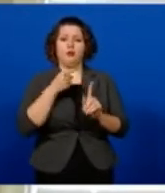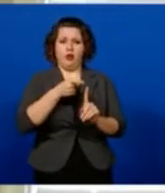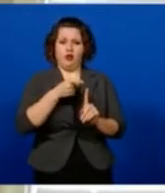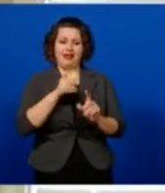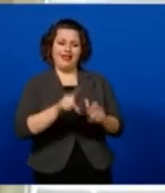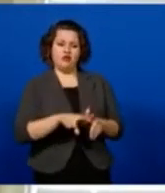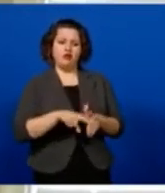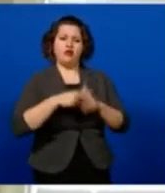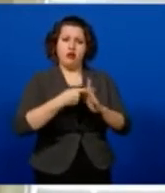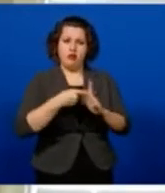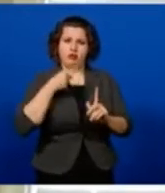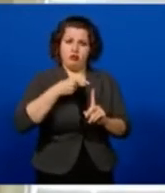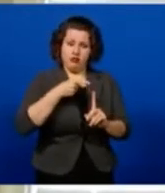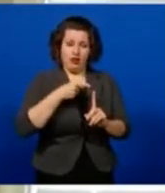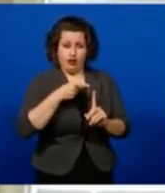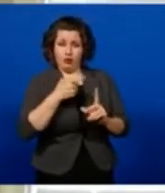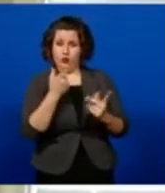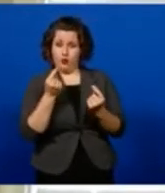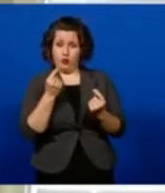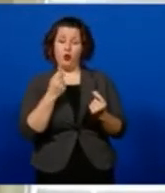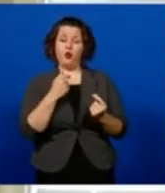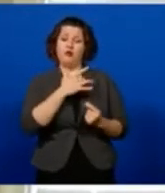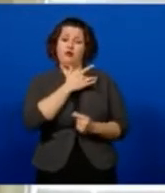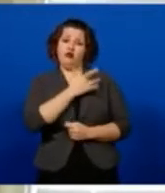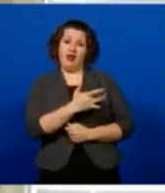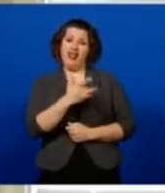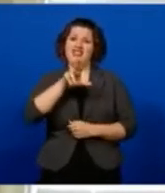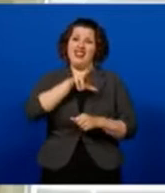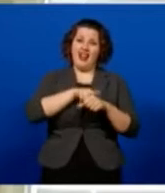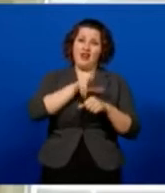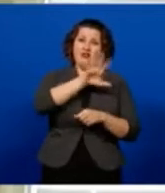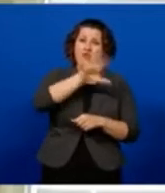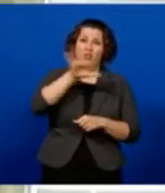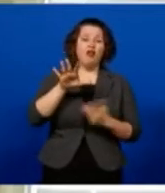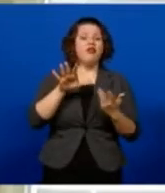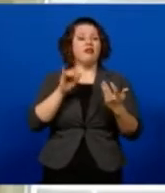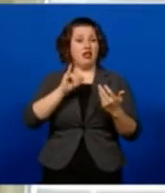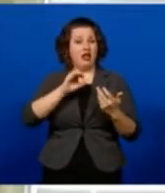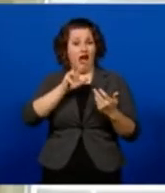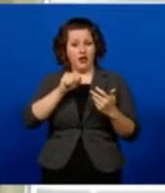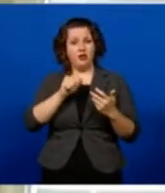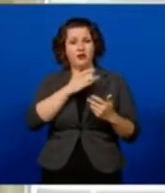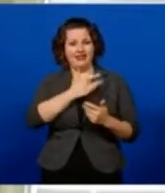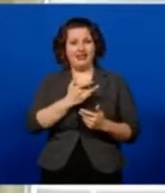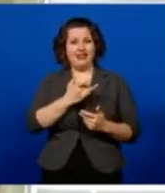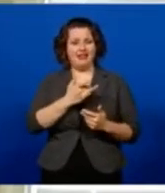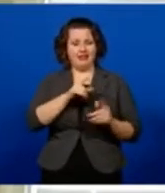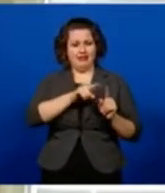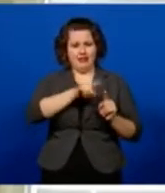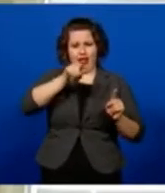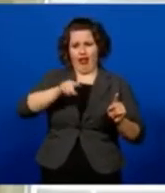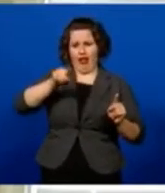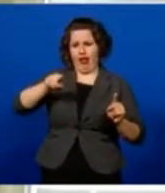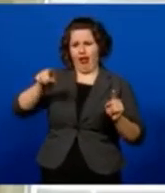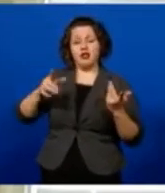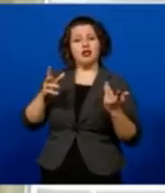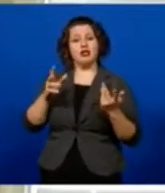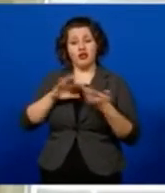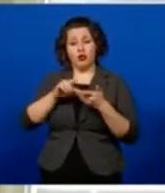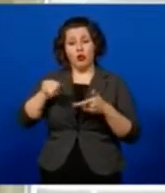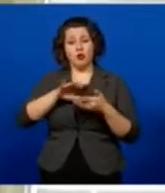by looking at the trends that we've seen nationally as well as here in Iowa, looking at some of our communities that